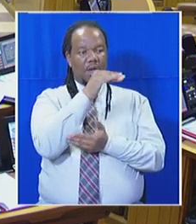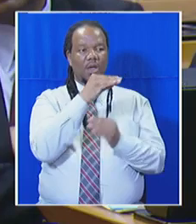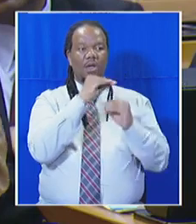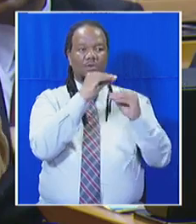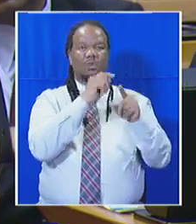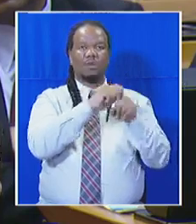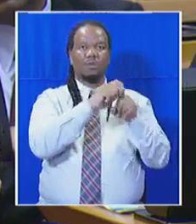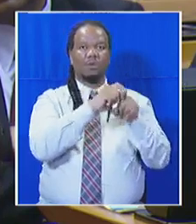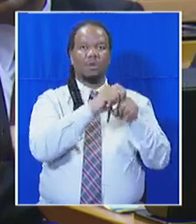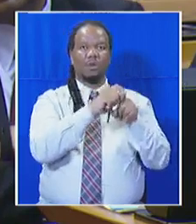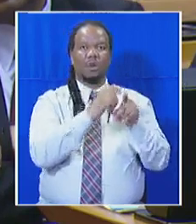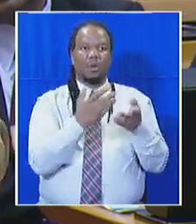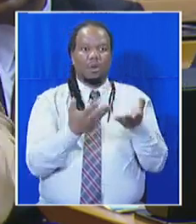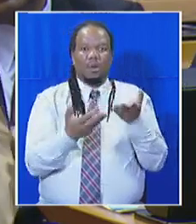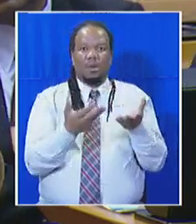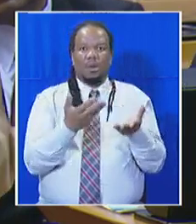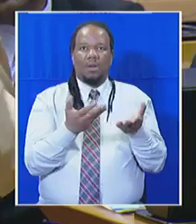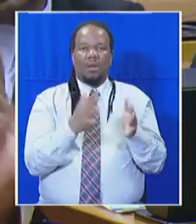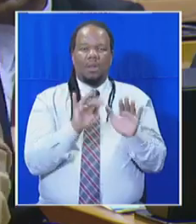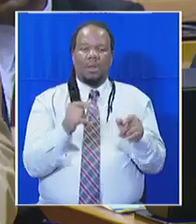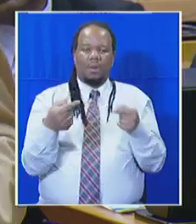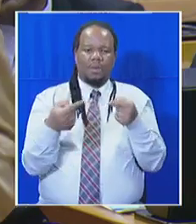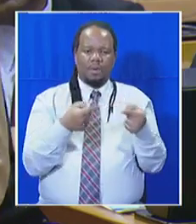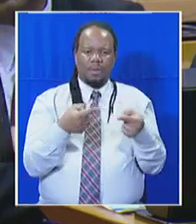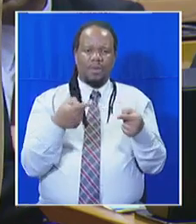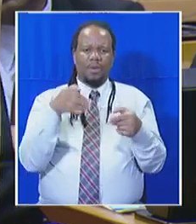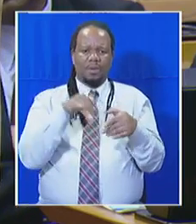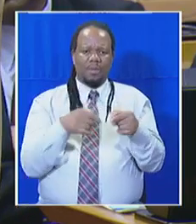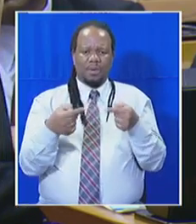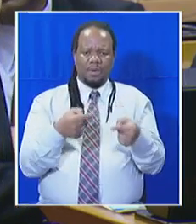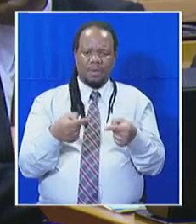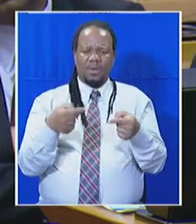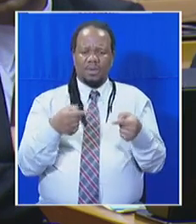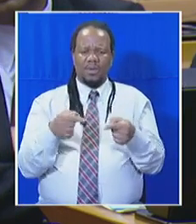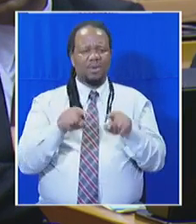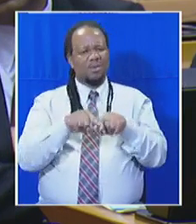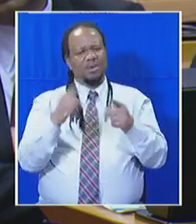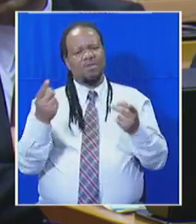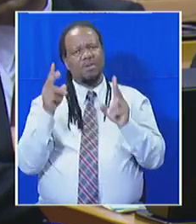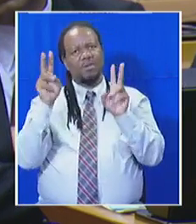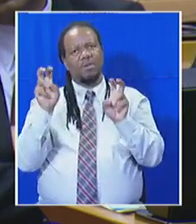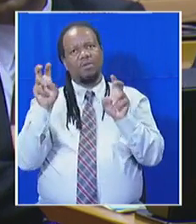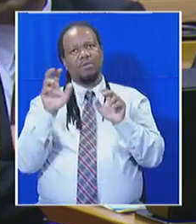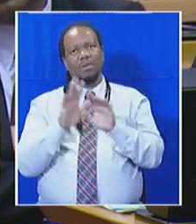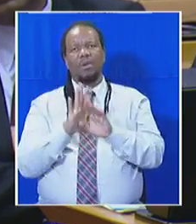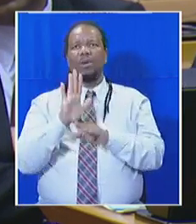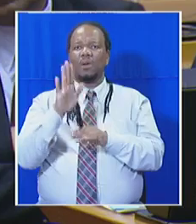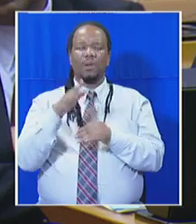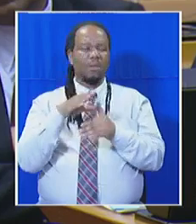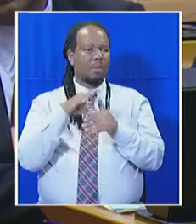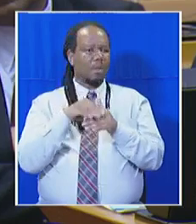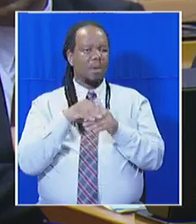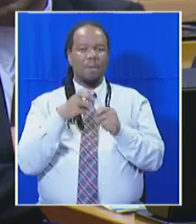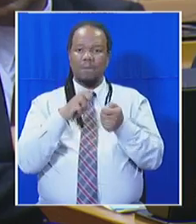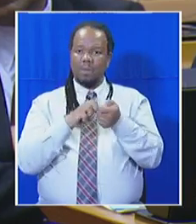Yes. Now we seem to be allowing a debate within the debate on another matter. Yeah. If there is another matter and any member has got any problem